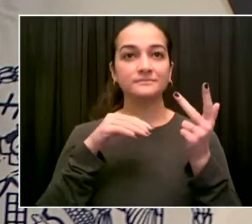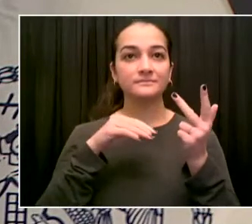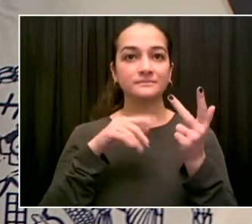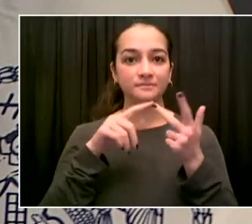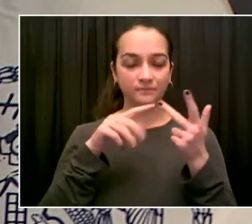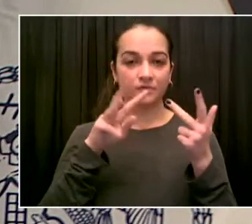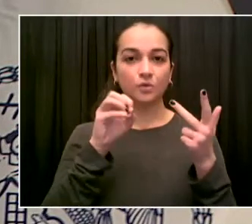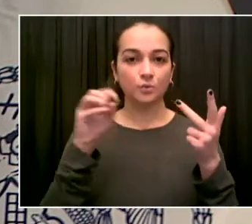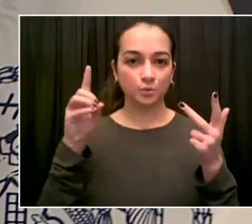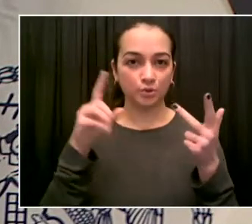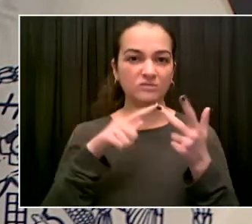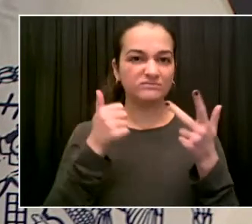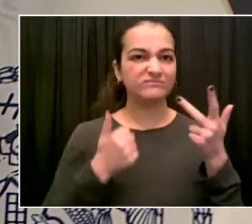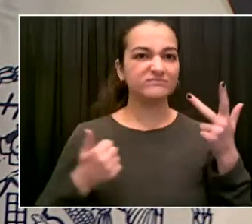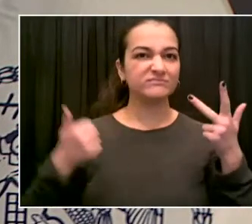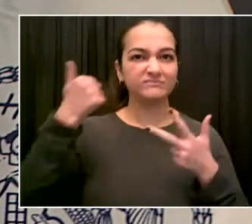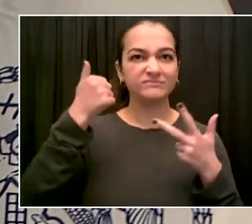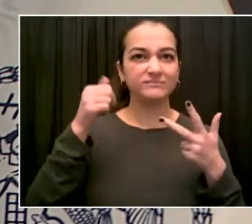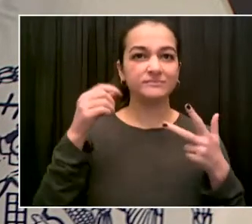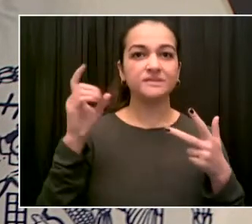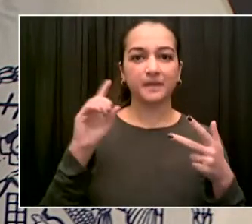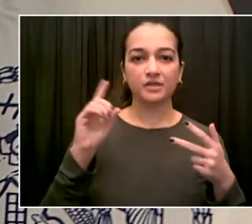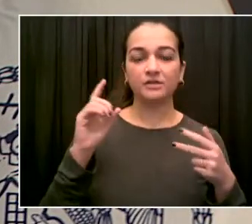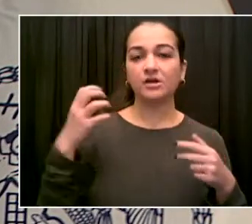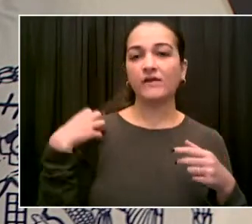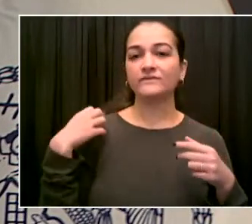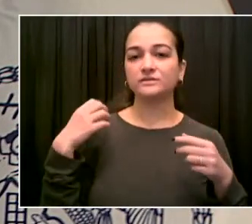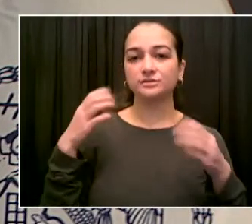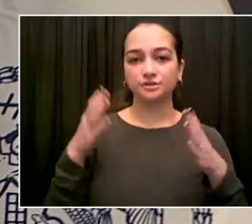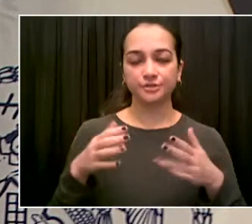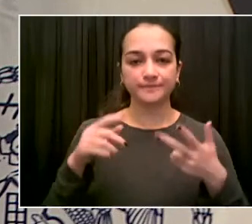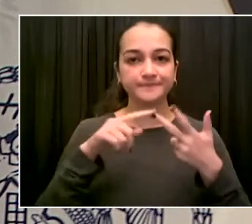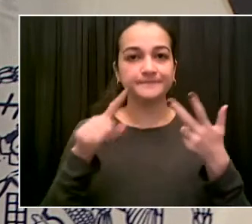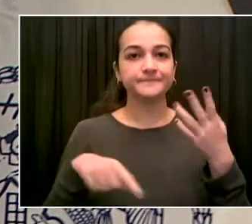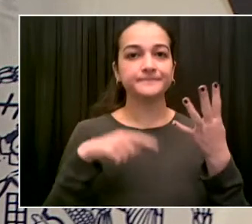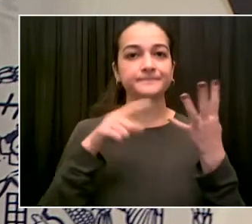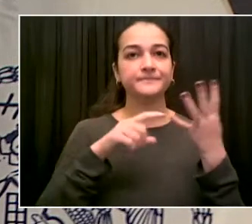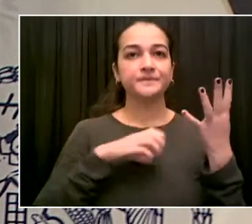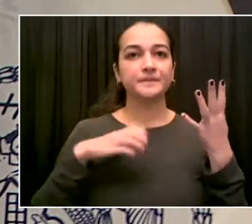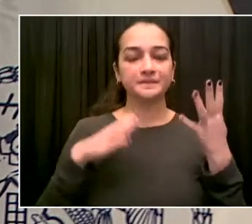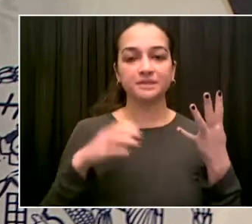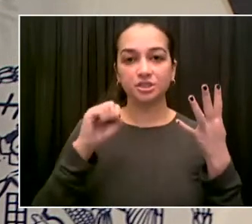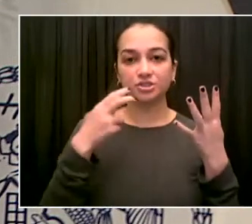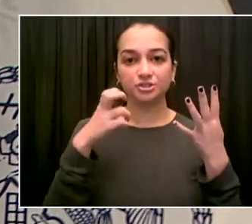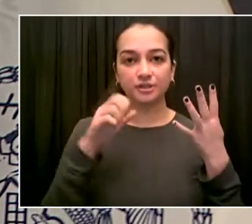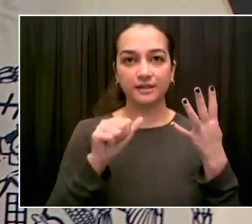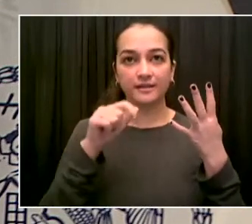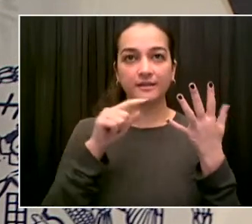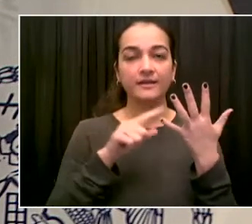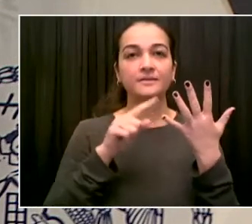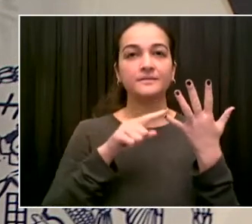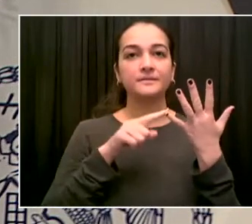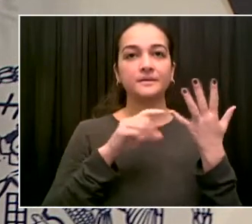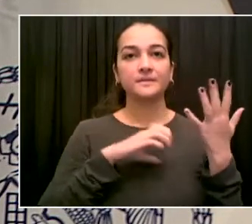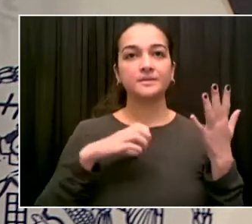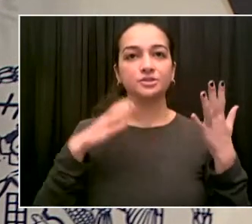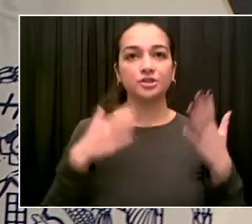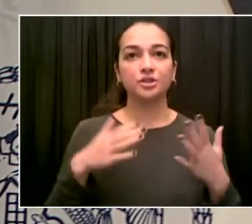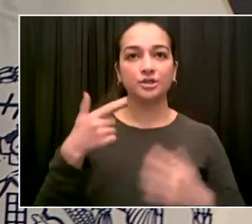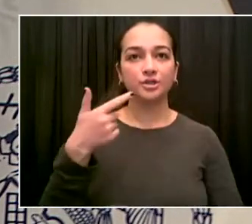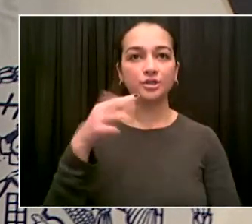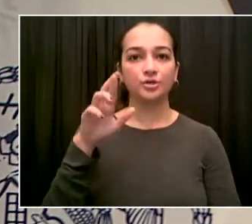Officer, Dermot Shea, NYPD Commissioner, Dan Nigro, FDNY Commissioner, and Ed Grayson, DSNY